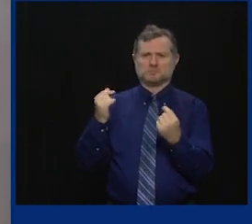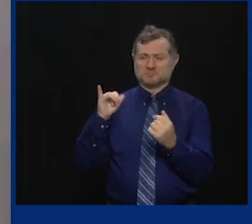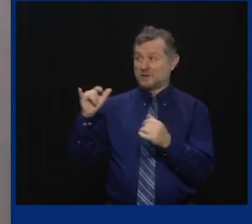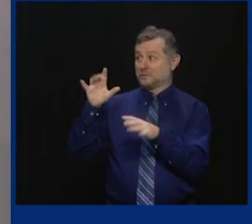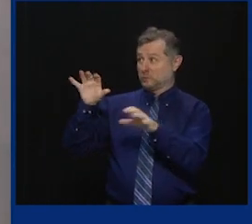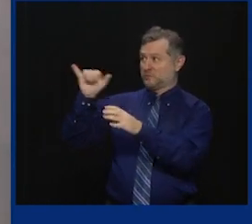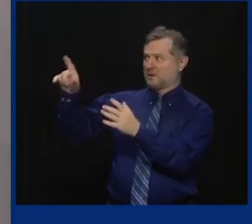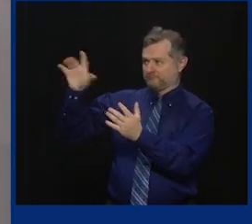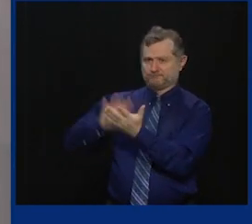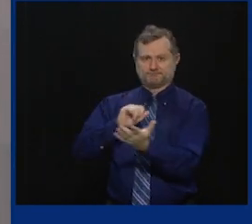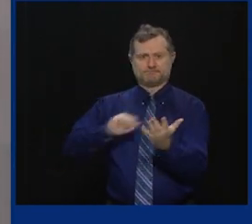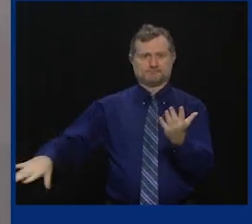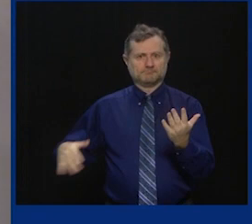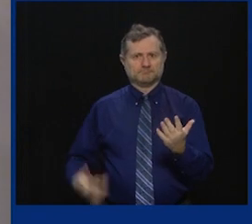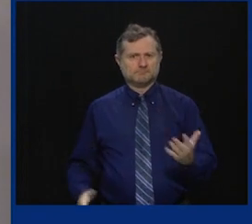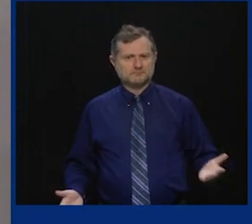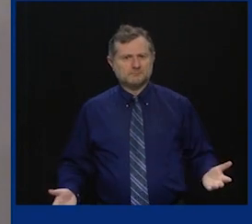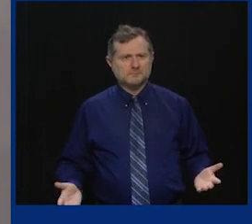today.